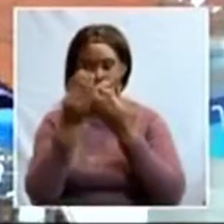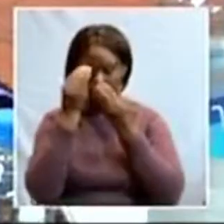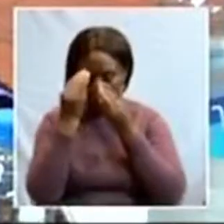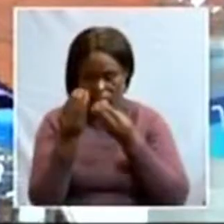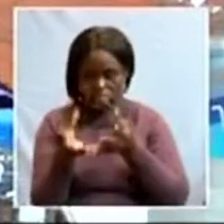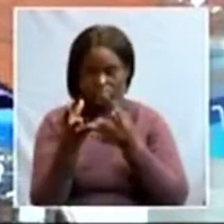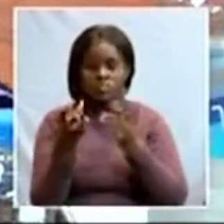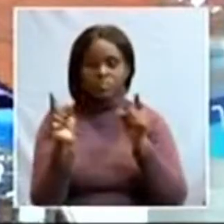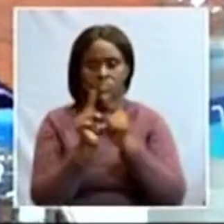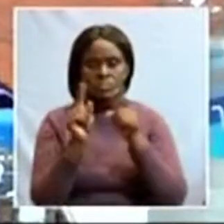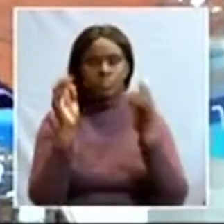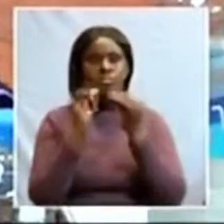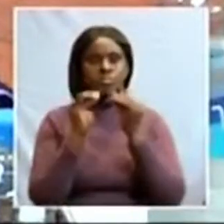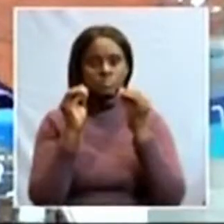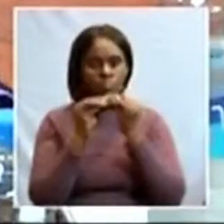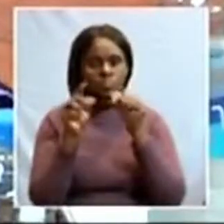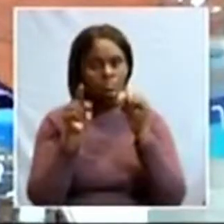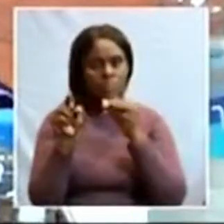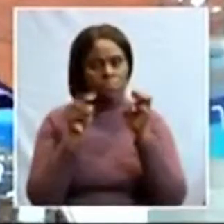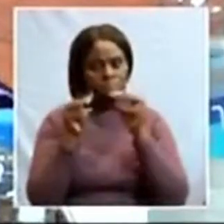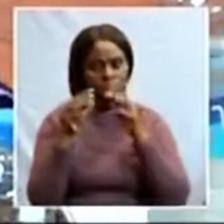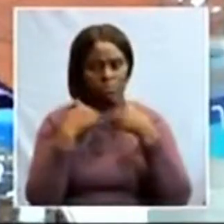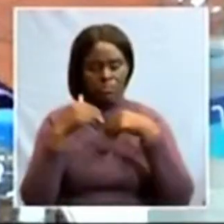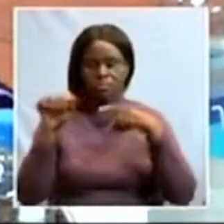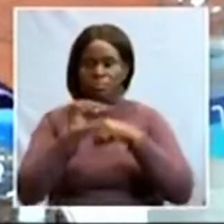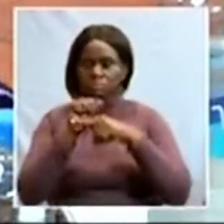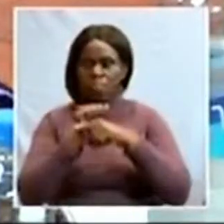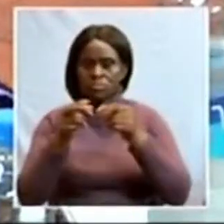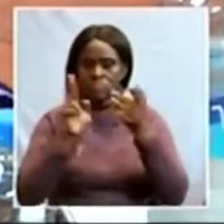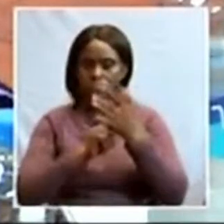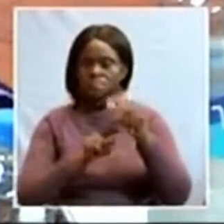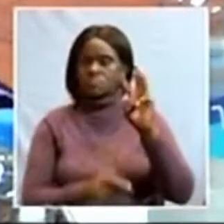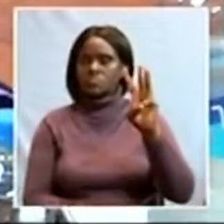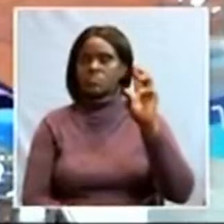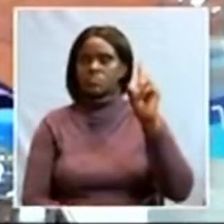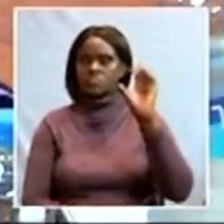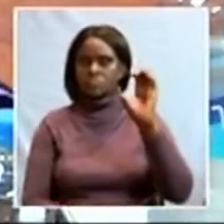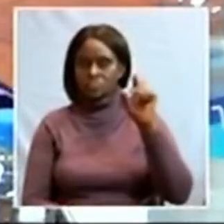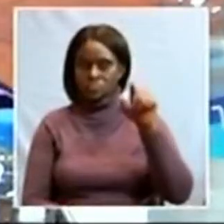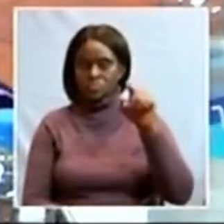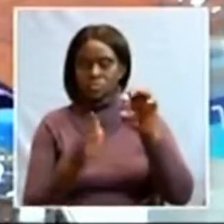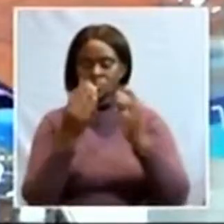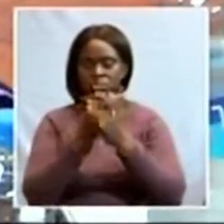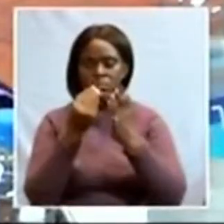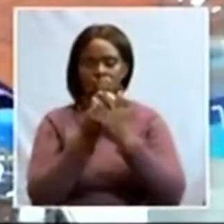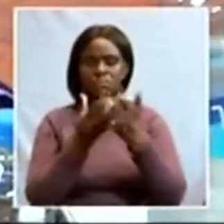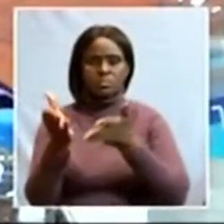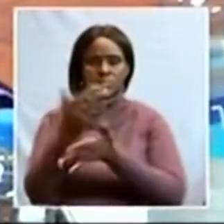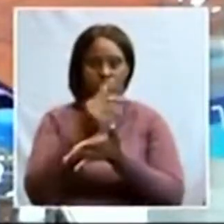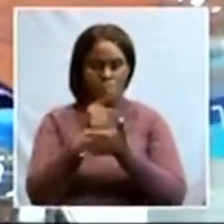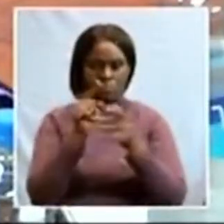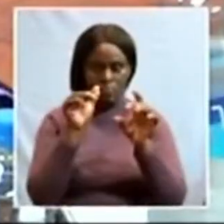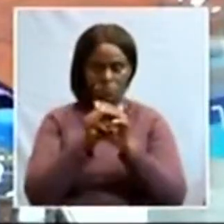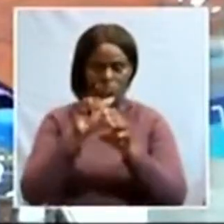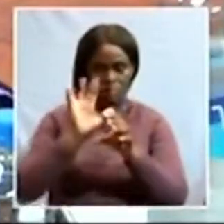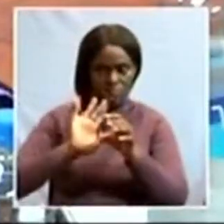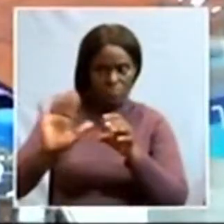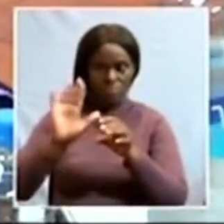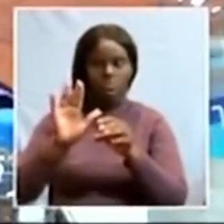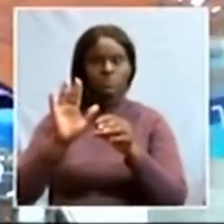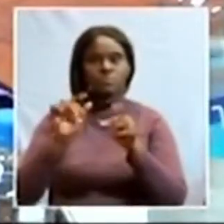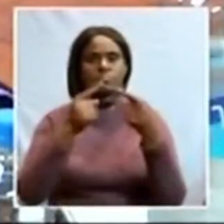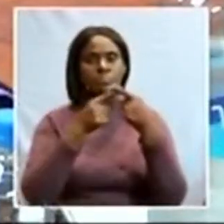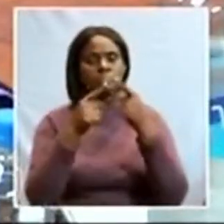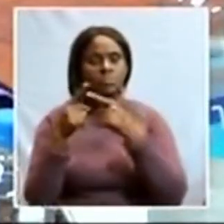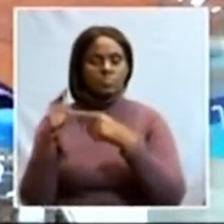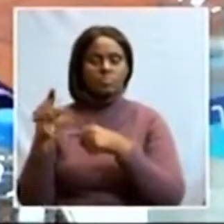compliance. Further, management has oriented the WDCs on revenue collection in their